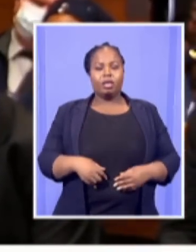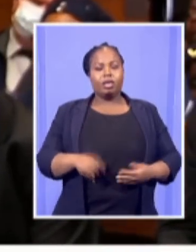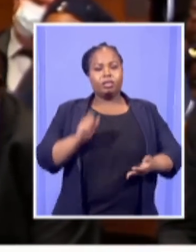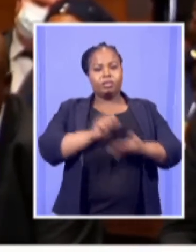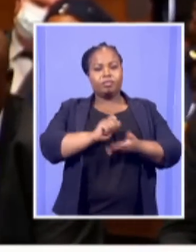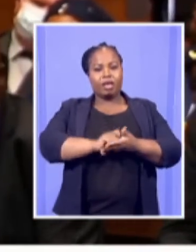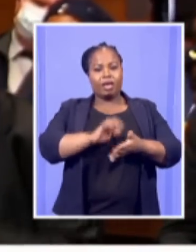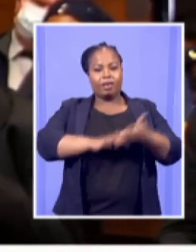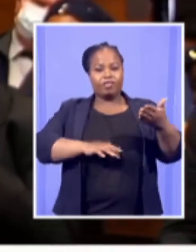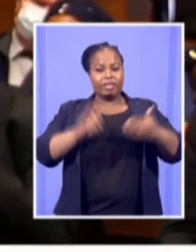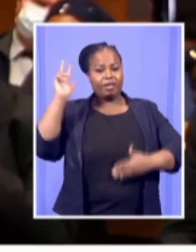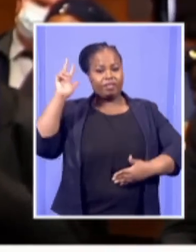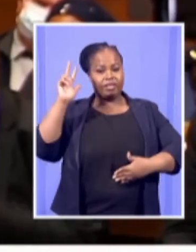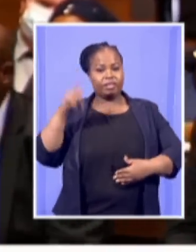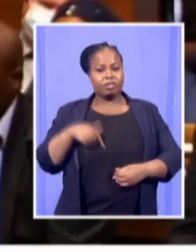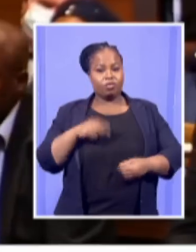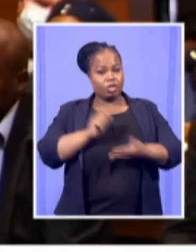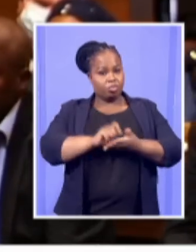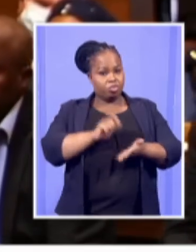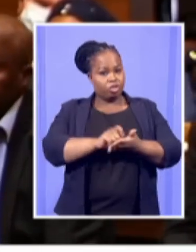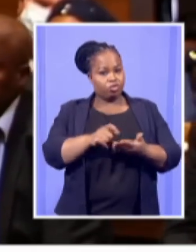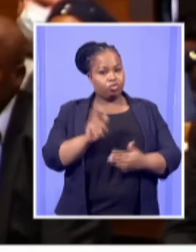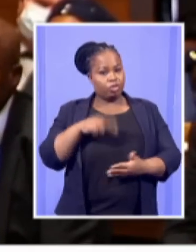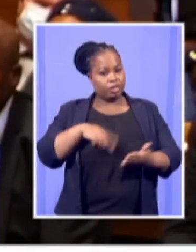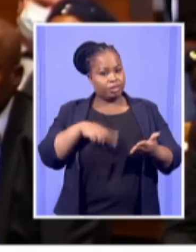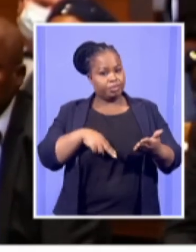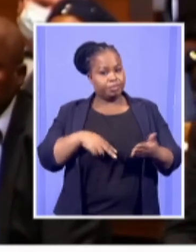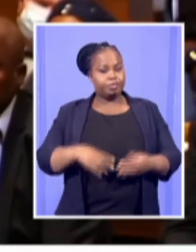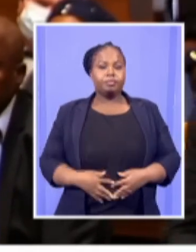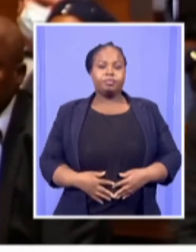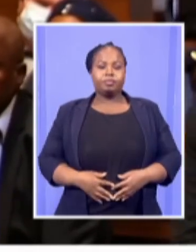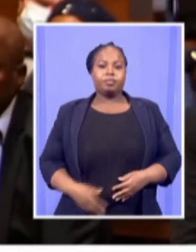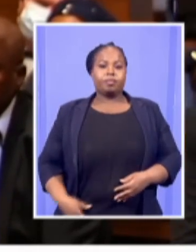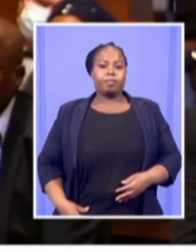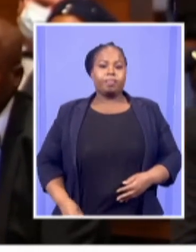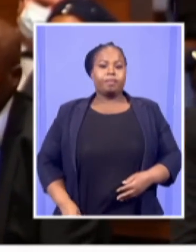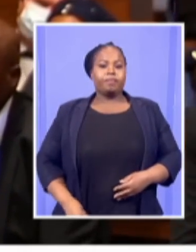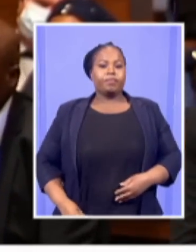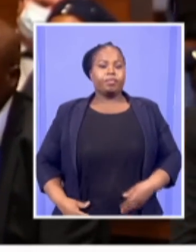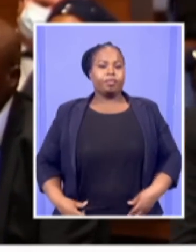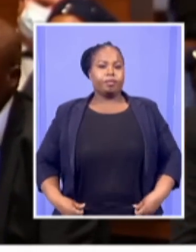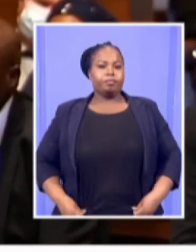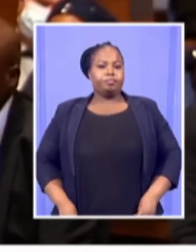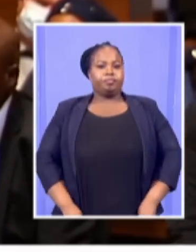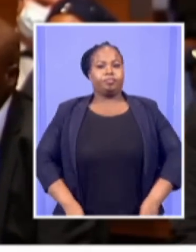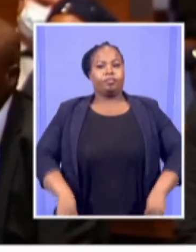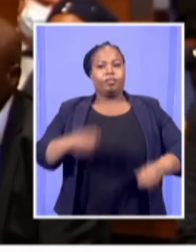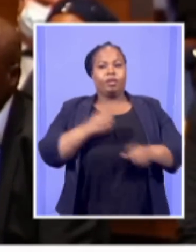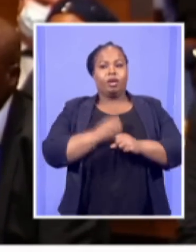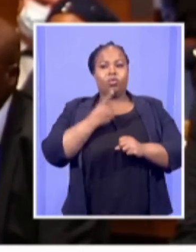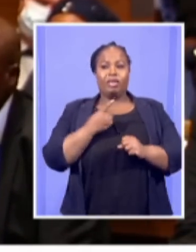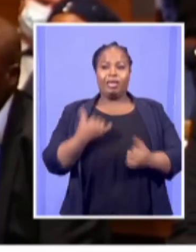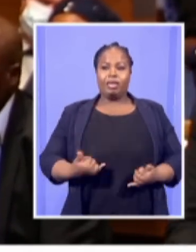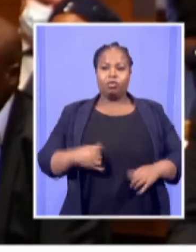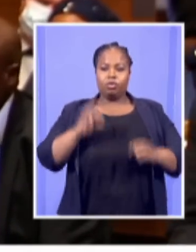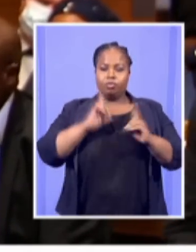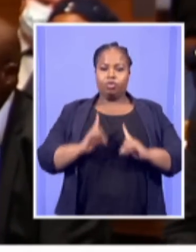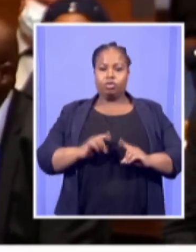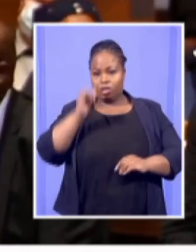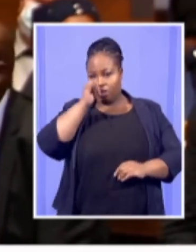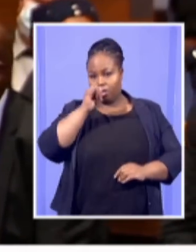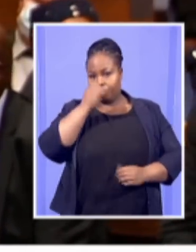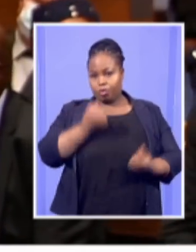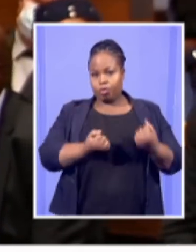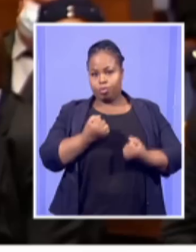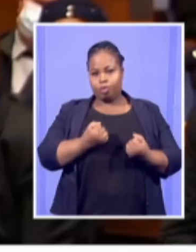accused number 8, if I may read that into the record. May proceed. In the Regional Court for the Regional Division of Gauteng, held at the Specialized Commercial Crimes